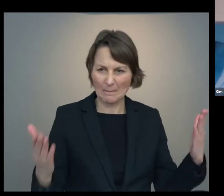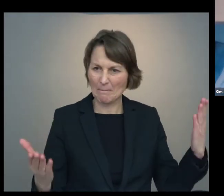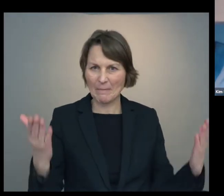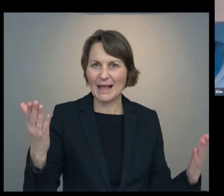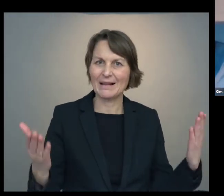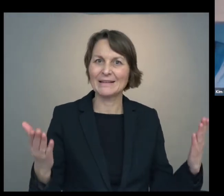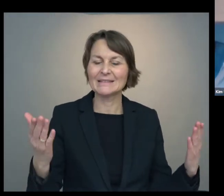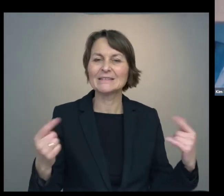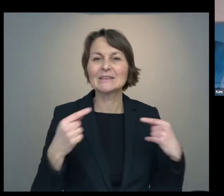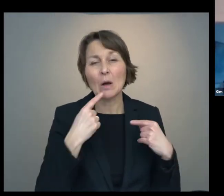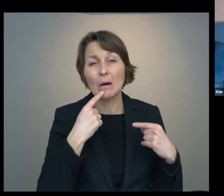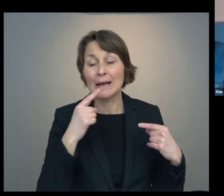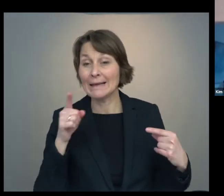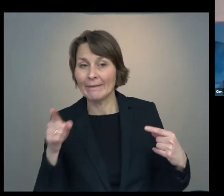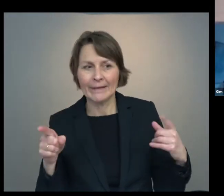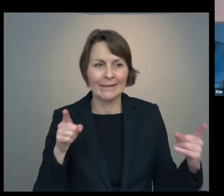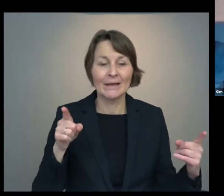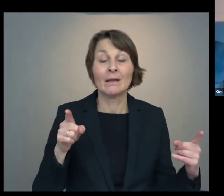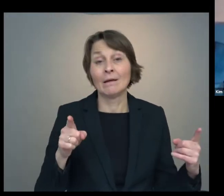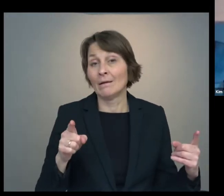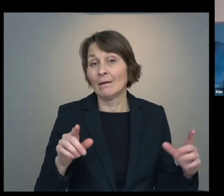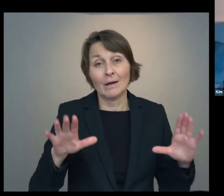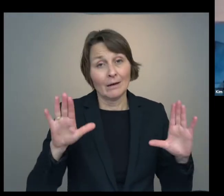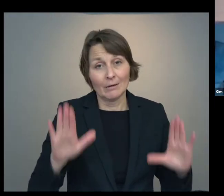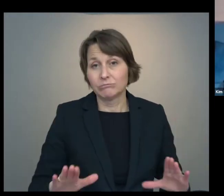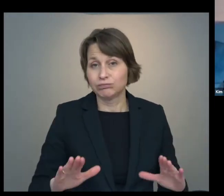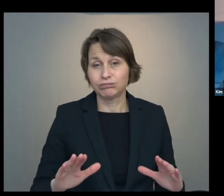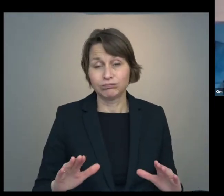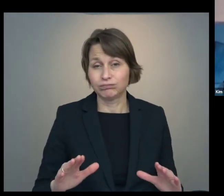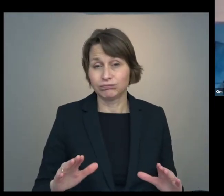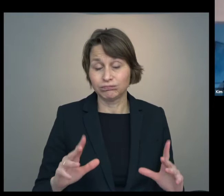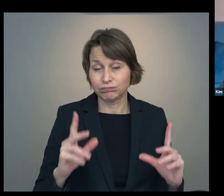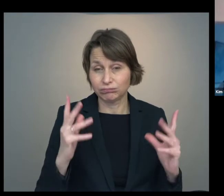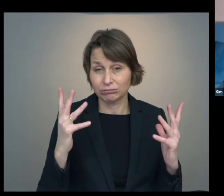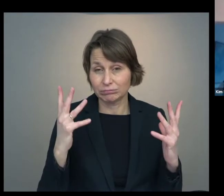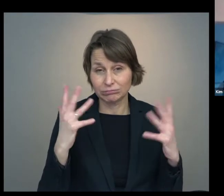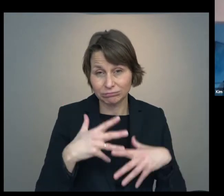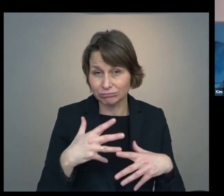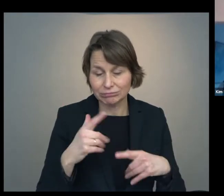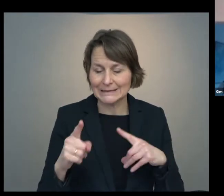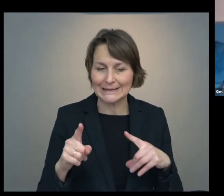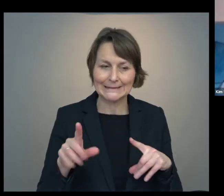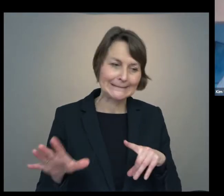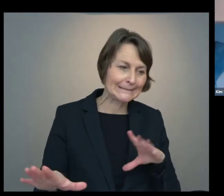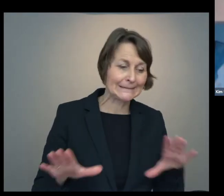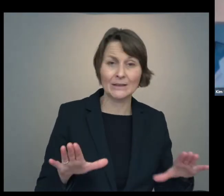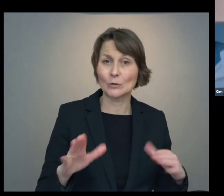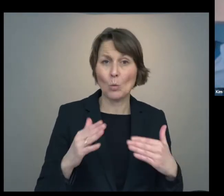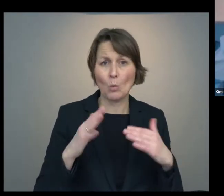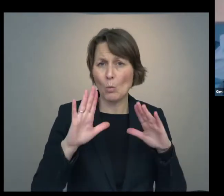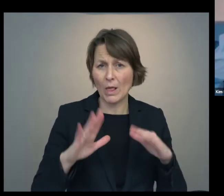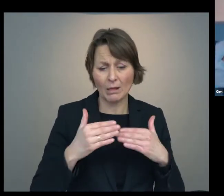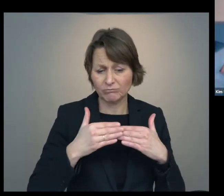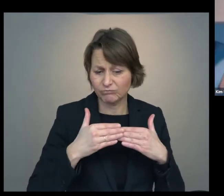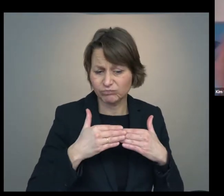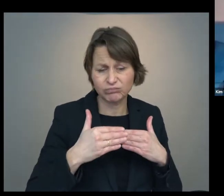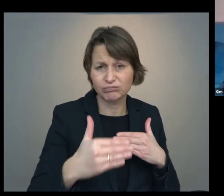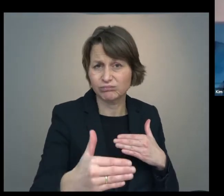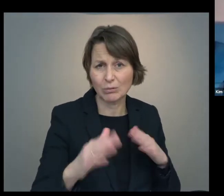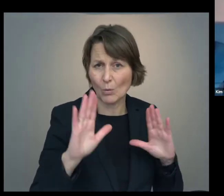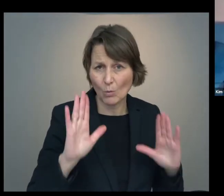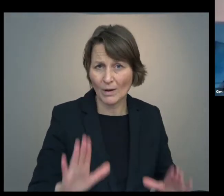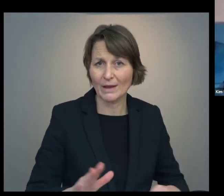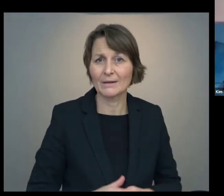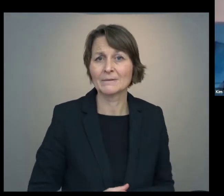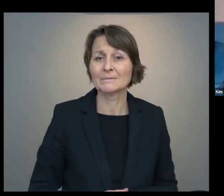be a balance, and it's always going to be hard to find exactly the right place to be. And I mean, that will continue to be like that